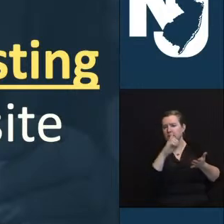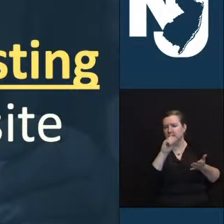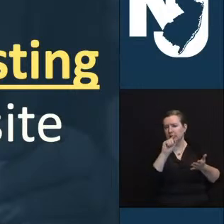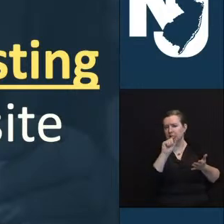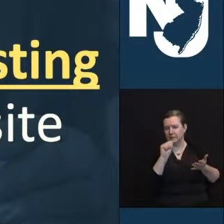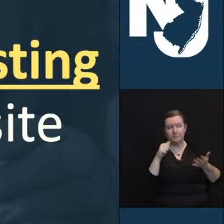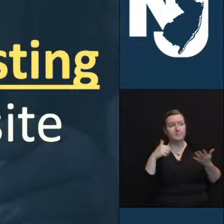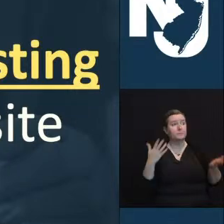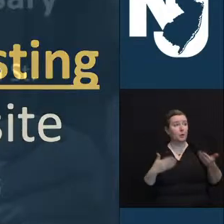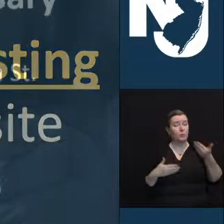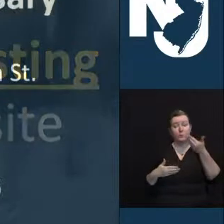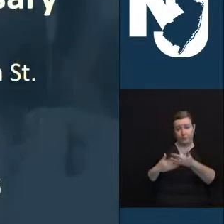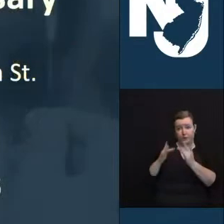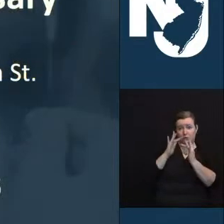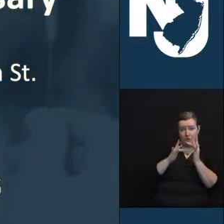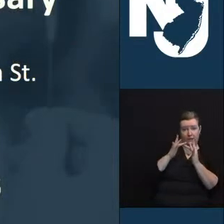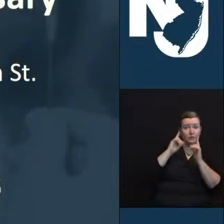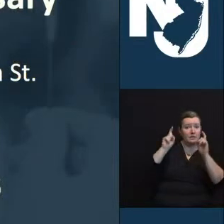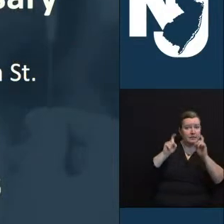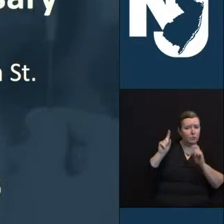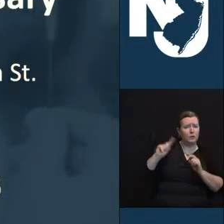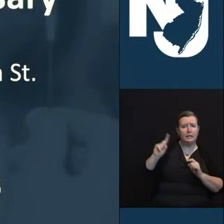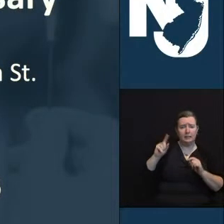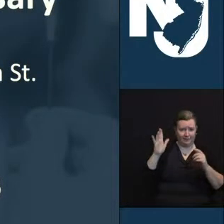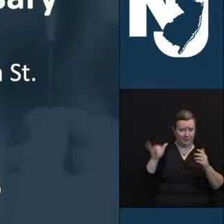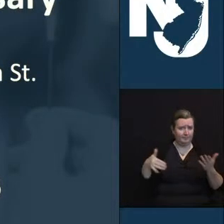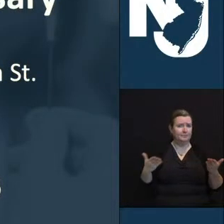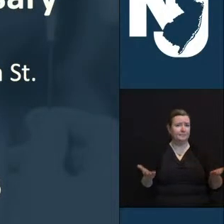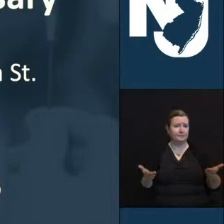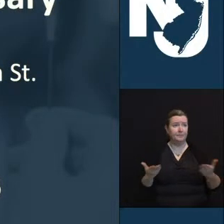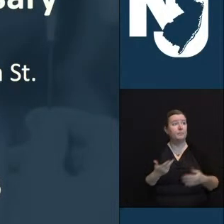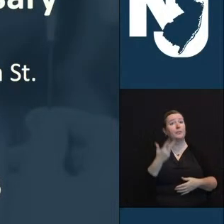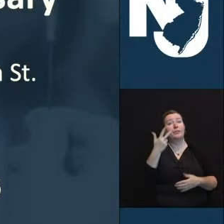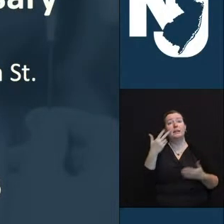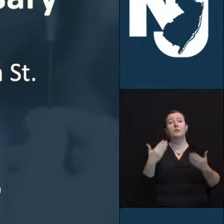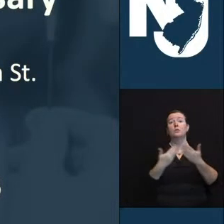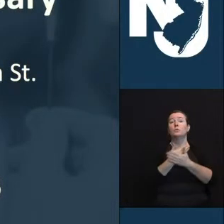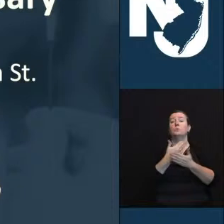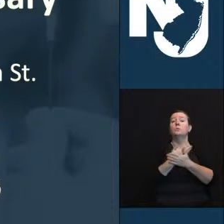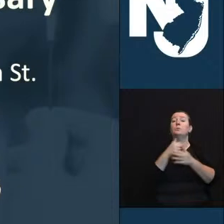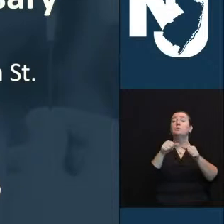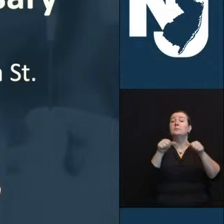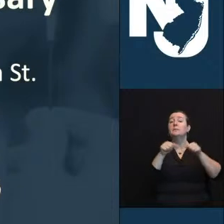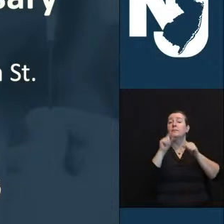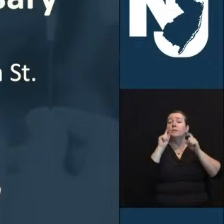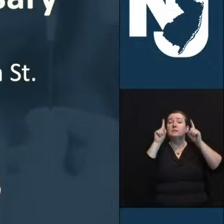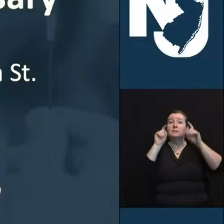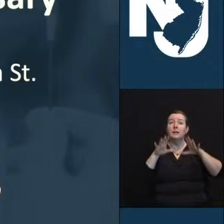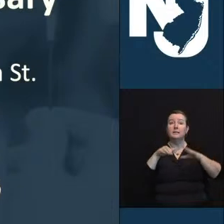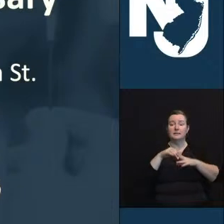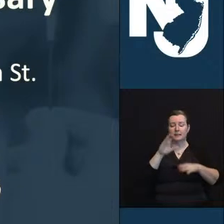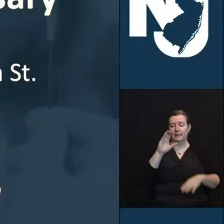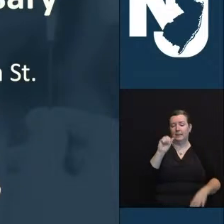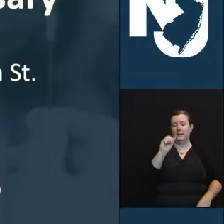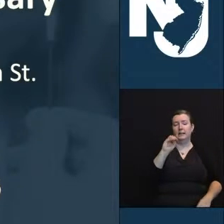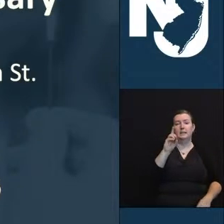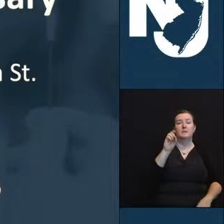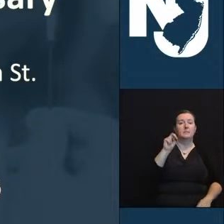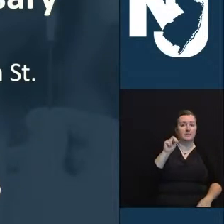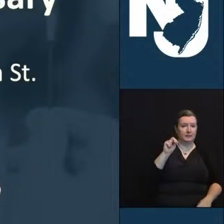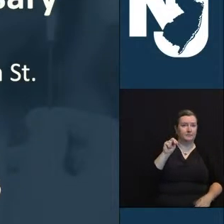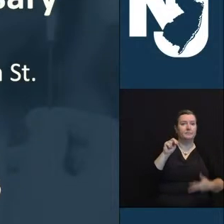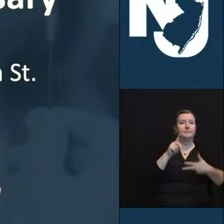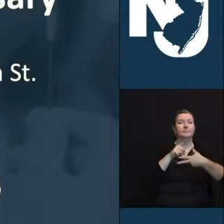covid19.nj.gov/testing. 3 new walk-up sites are now operating in Camden City through a partnership among Camden